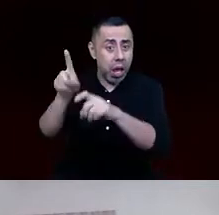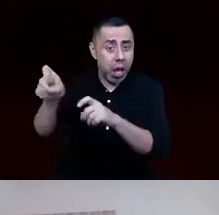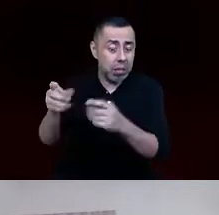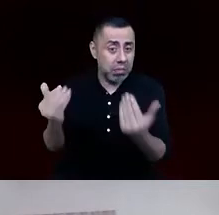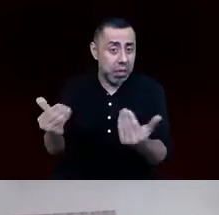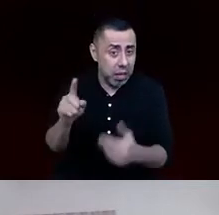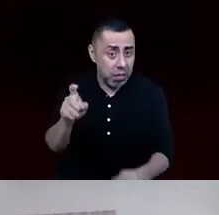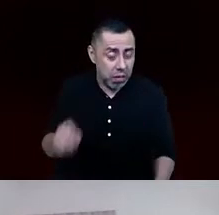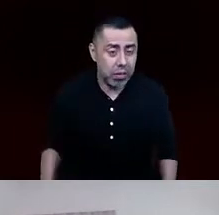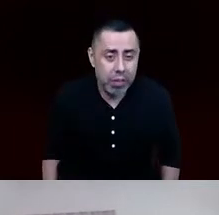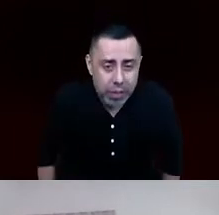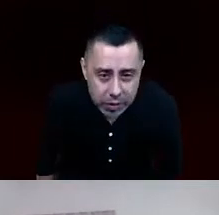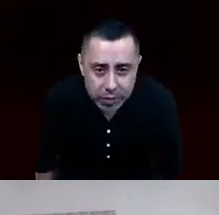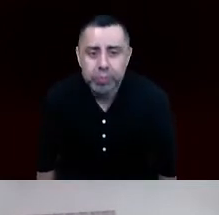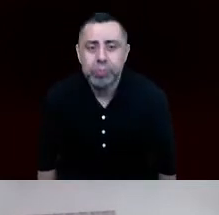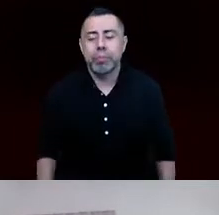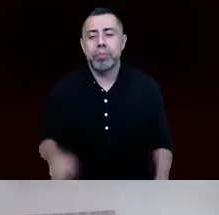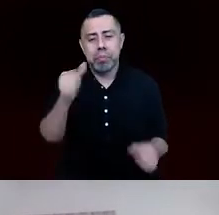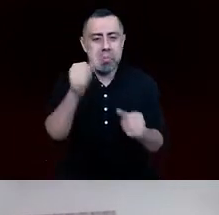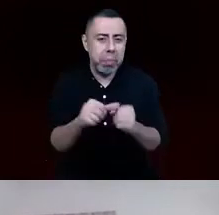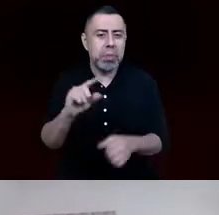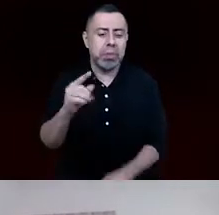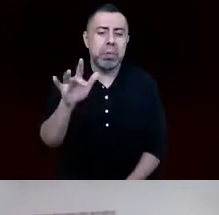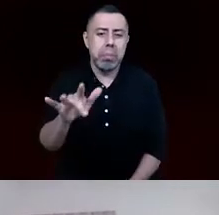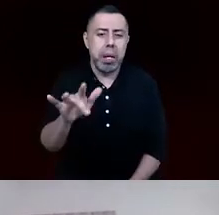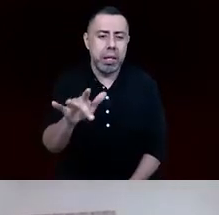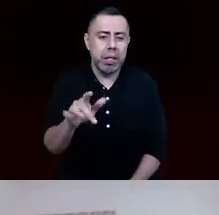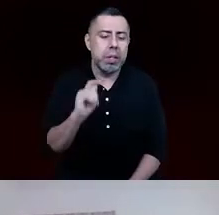Just make sure you unmute.